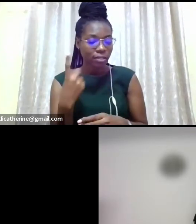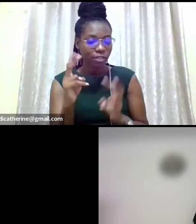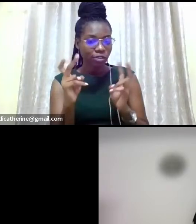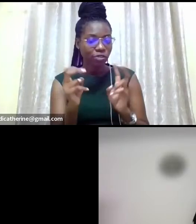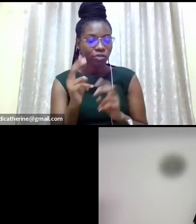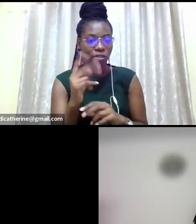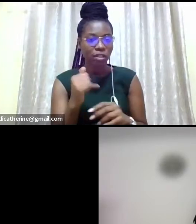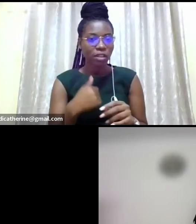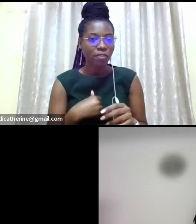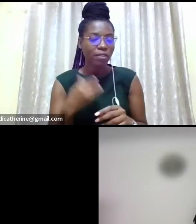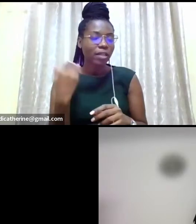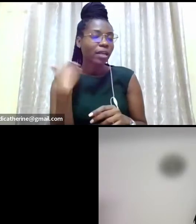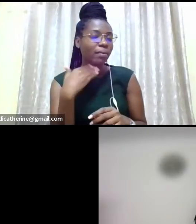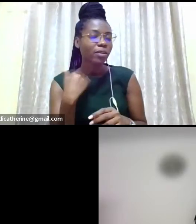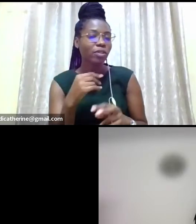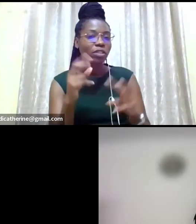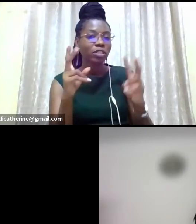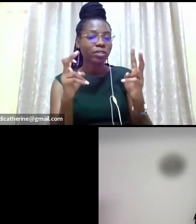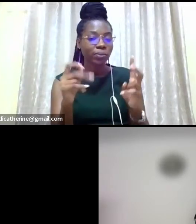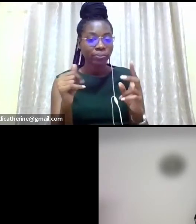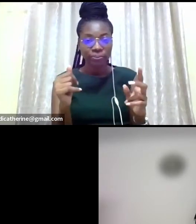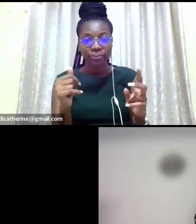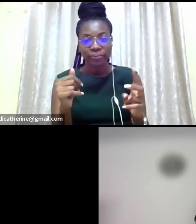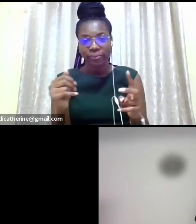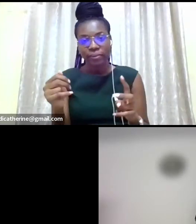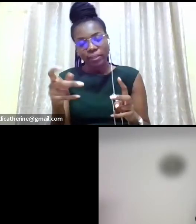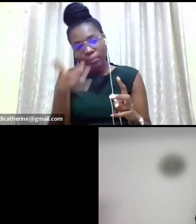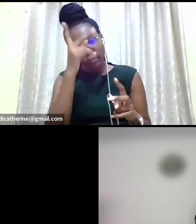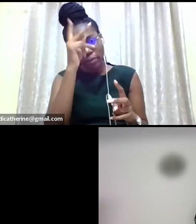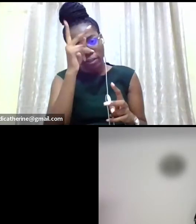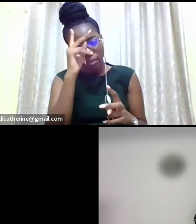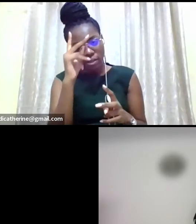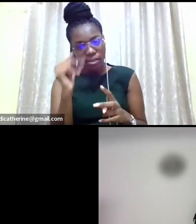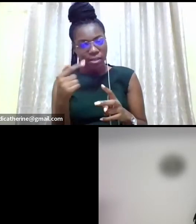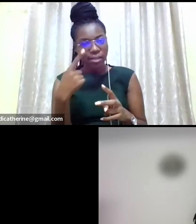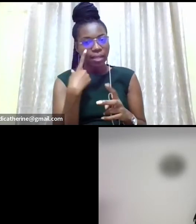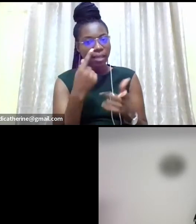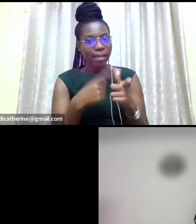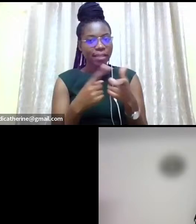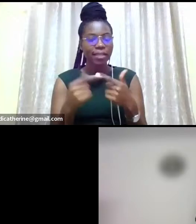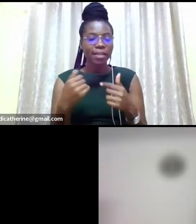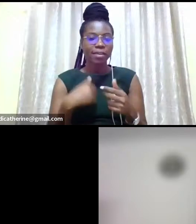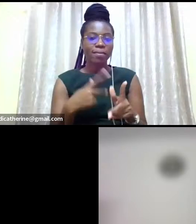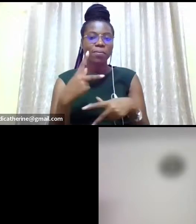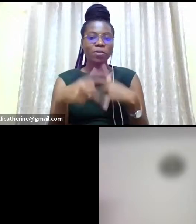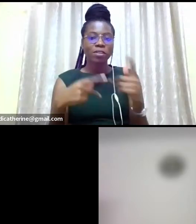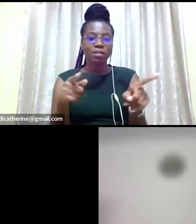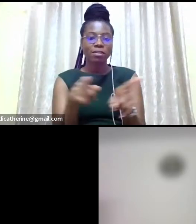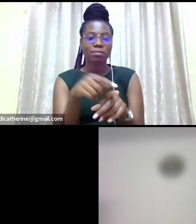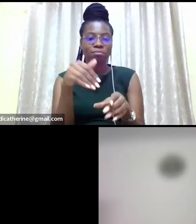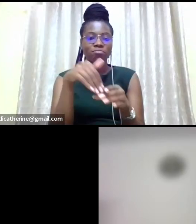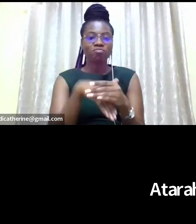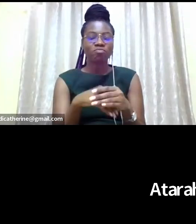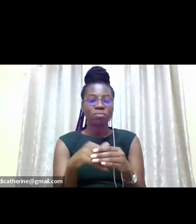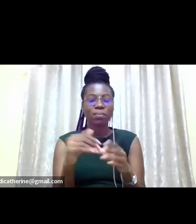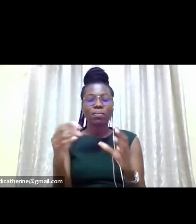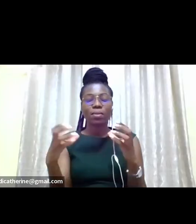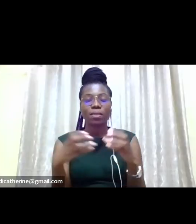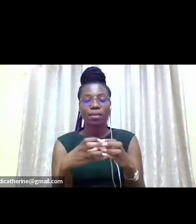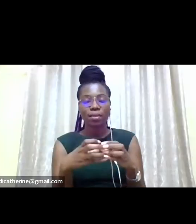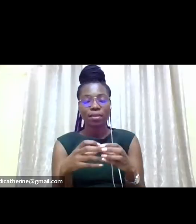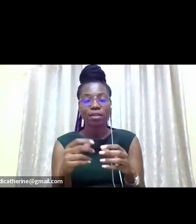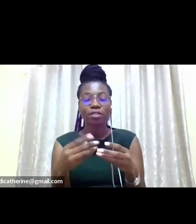criminal issue that the police is handling, but then there are the internal processes that the company is handling. So how do you